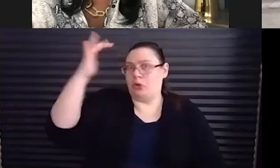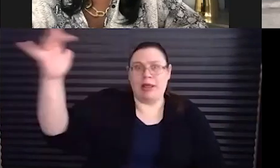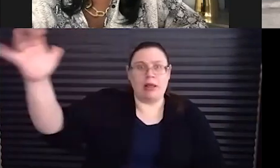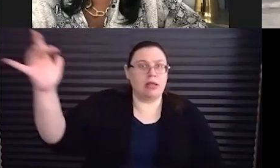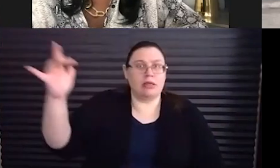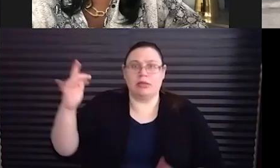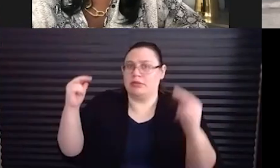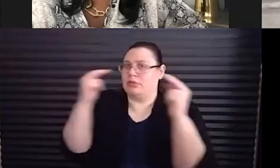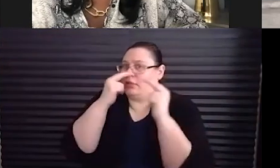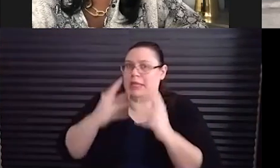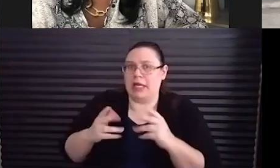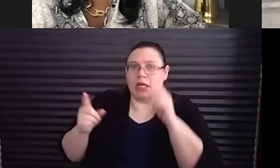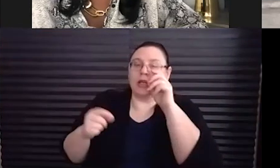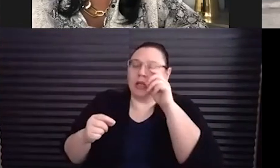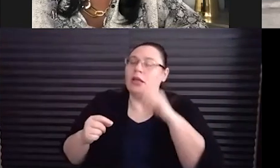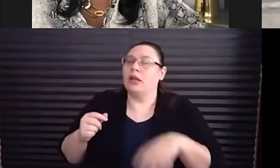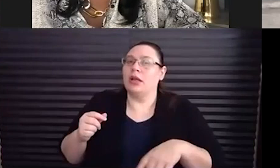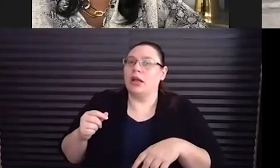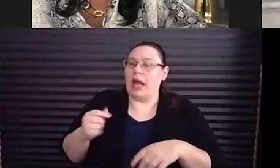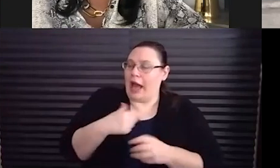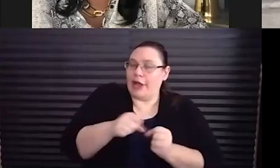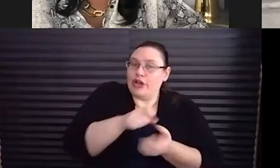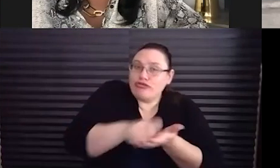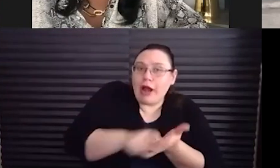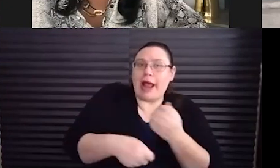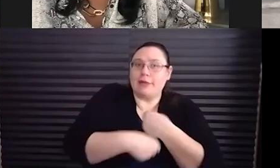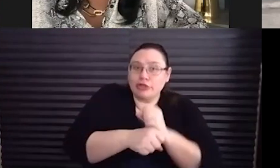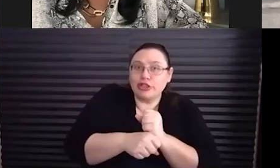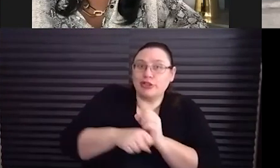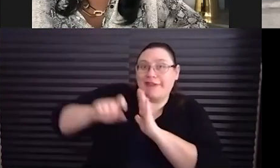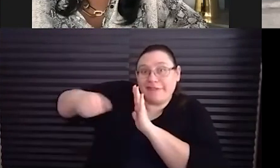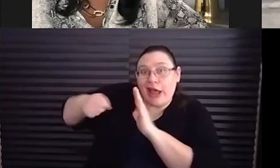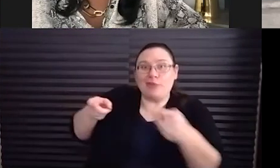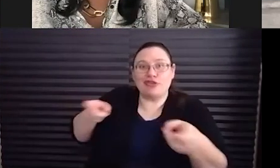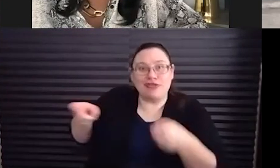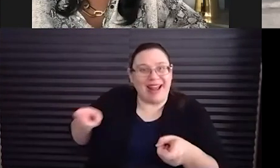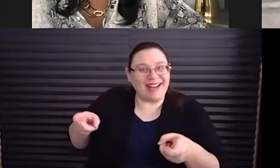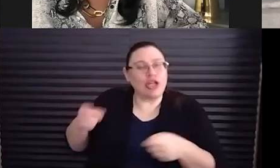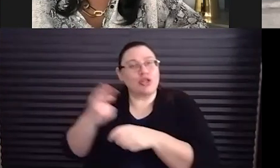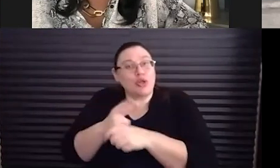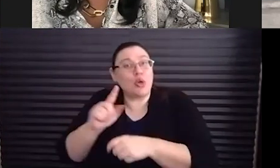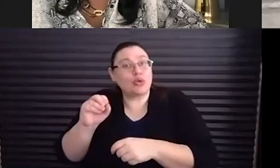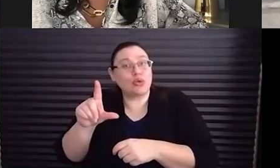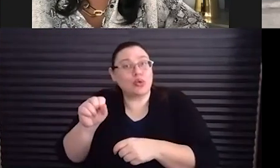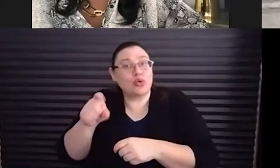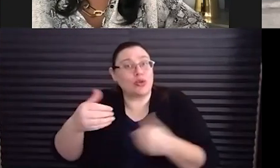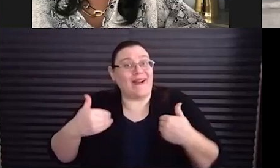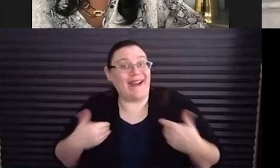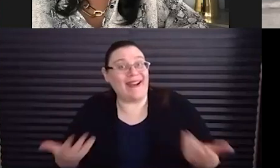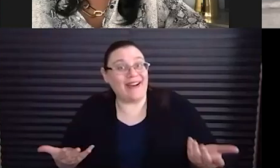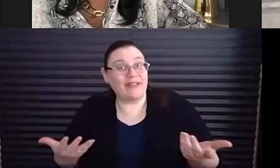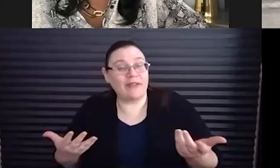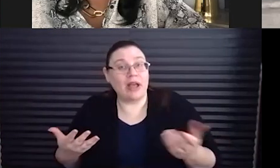comedian, and, you know, I was able to write, I was able to produce and shoot and direct. So it's like utilizing the tools that you have, and then utilizing the other tools that